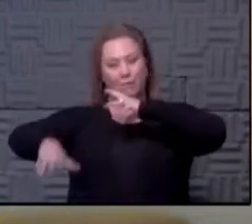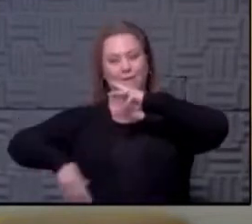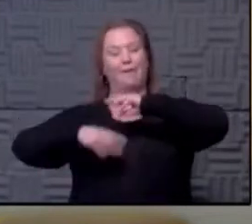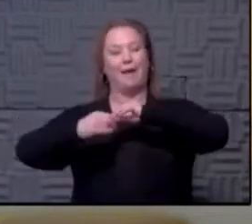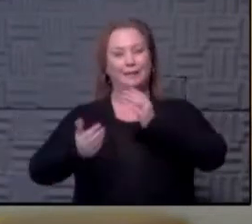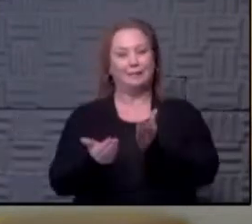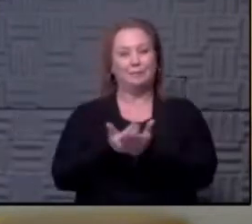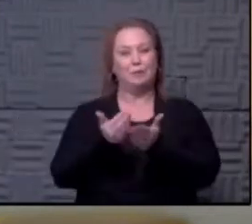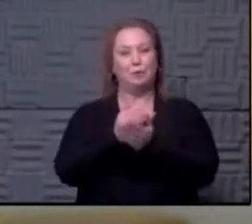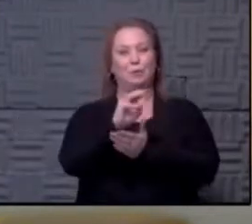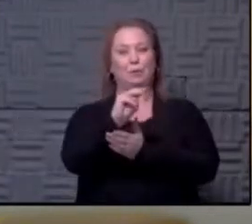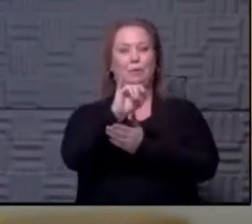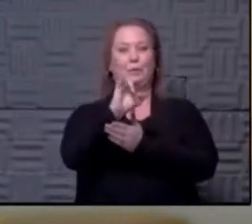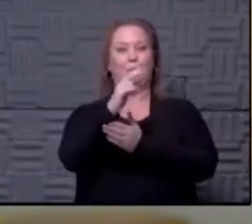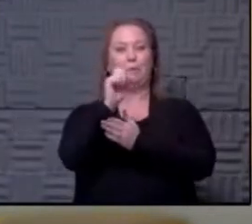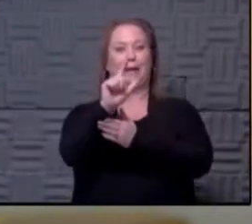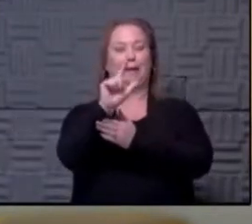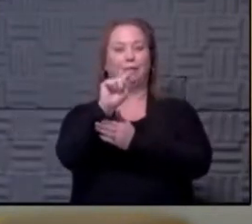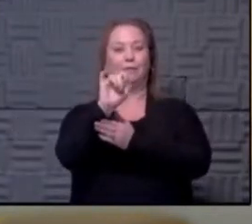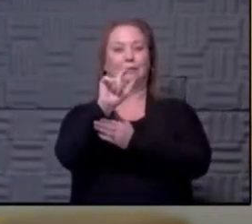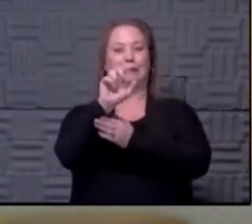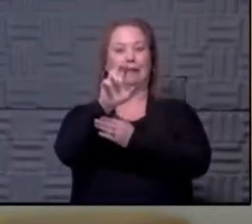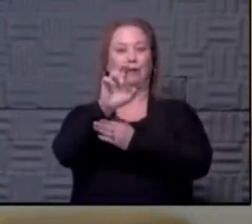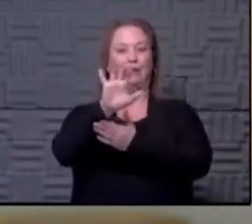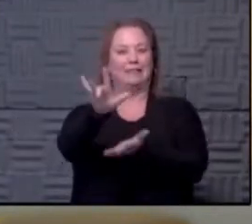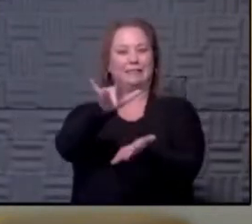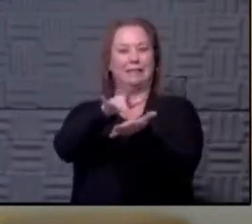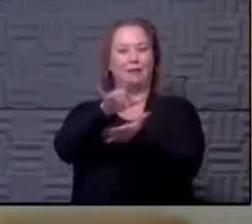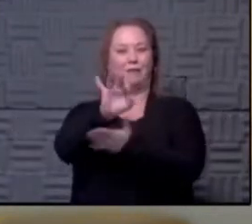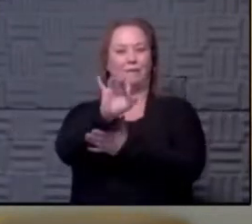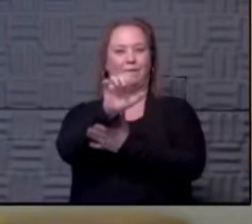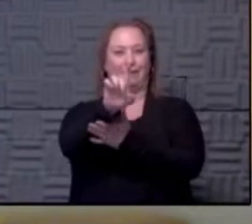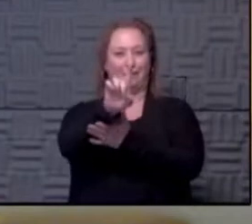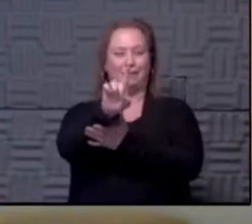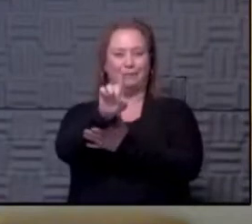pieces. Michael Taylor out in center field.